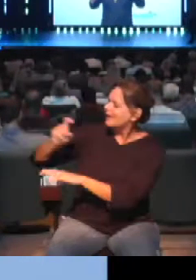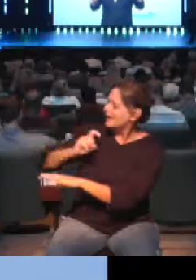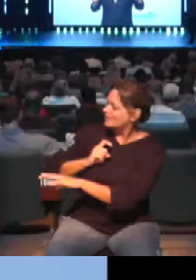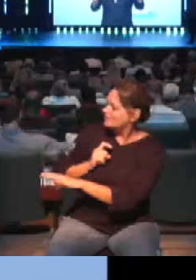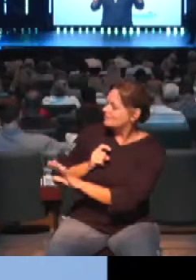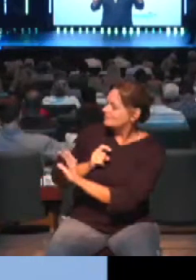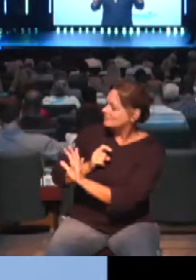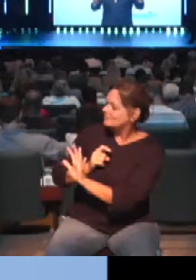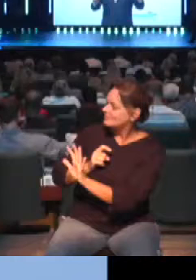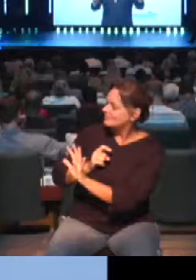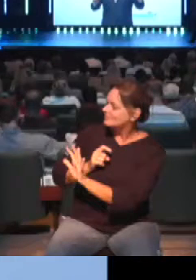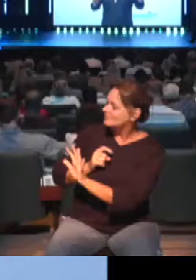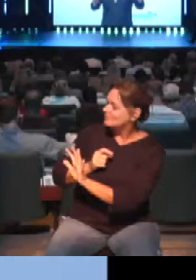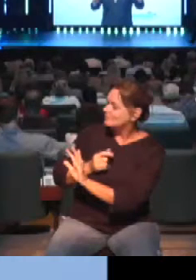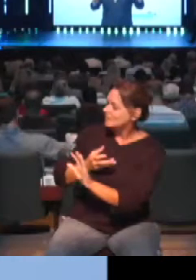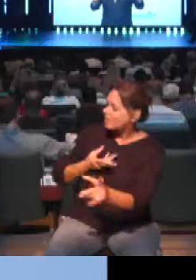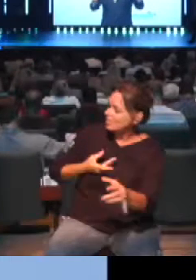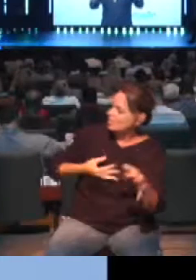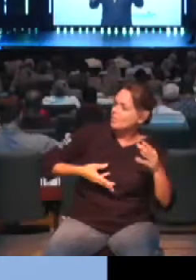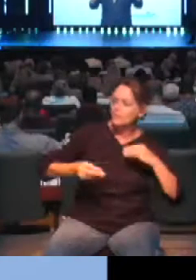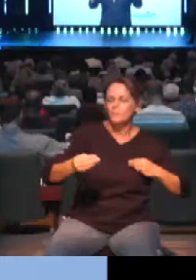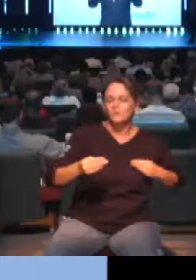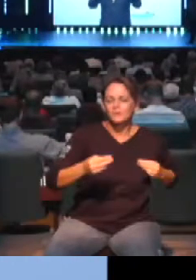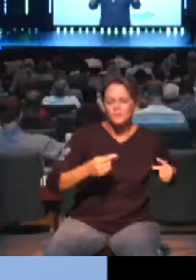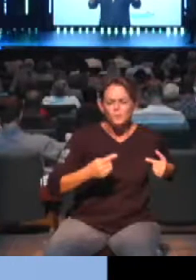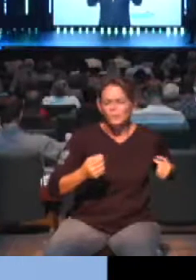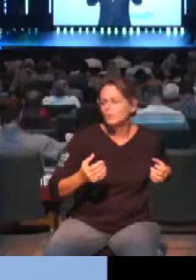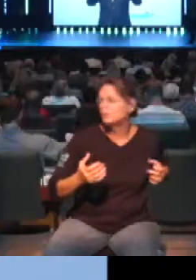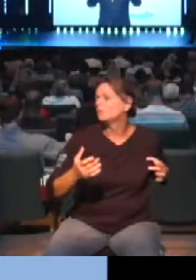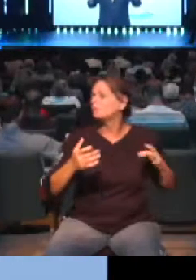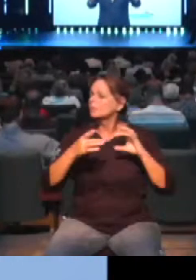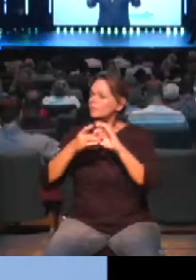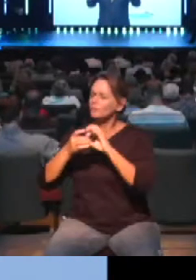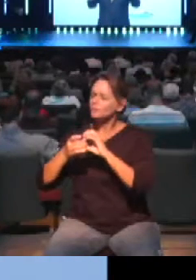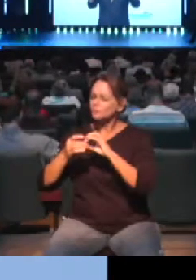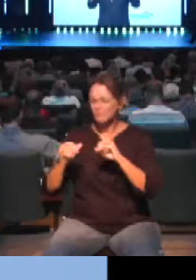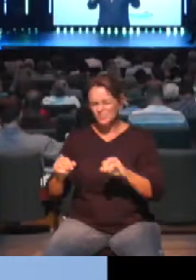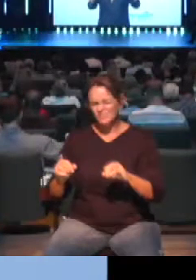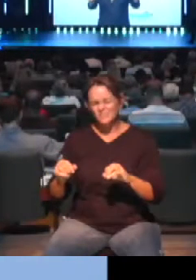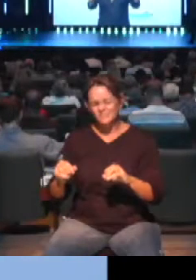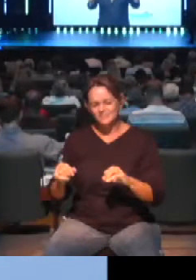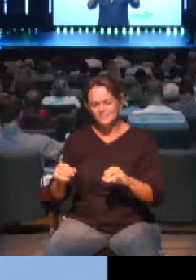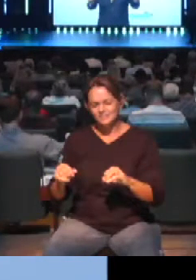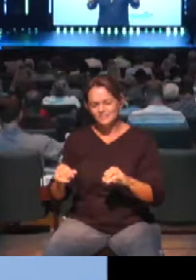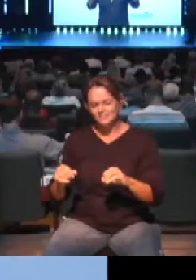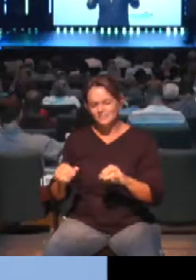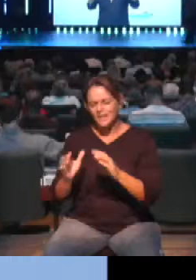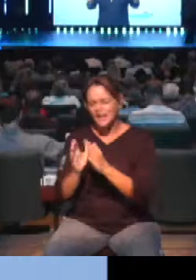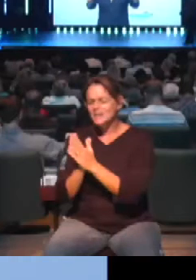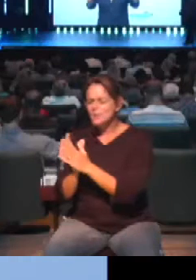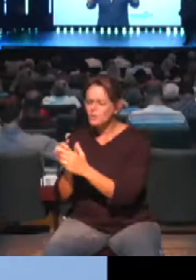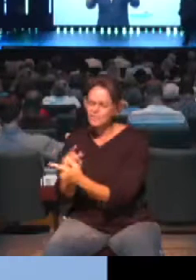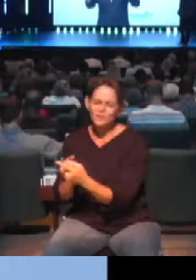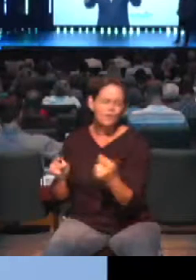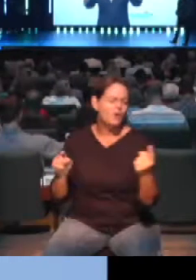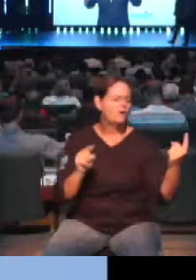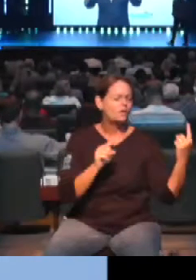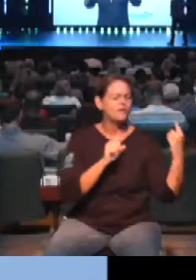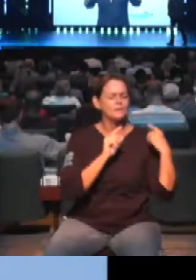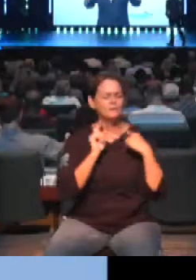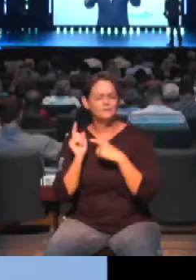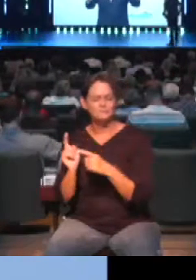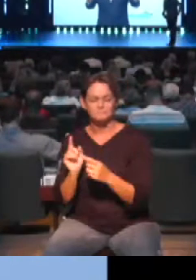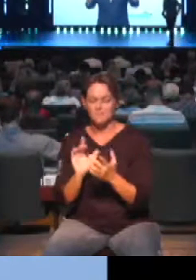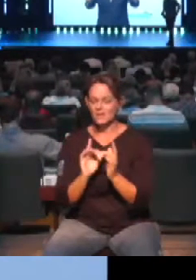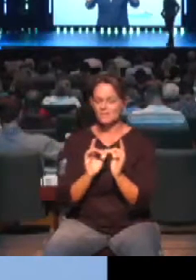so that we could be redeemed. And Lord, I pray that every person that's hearing this message, at every location and